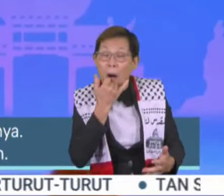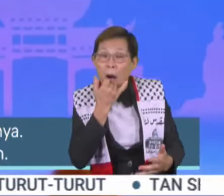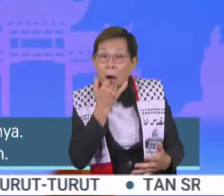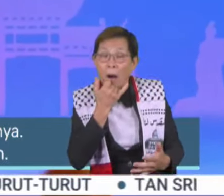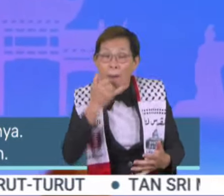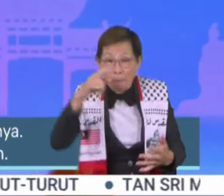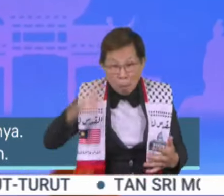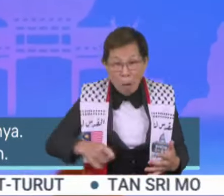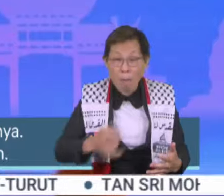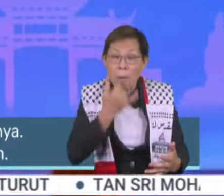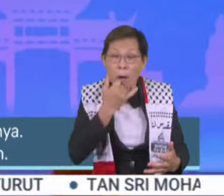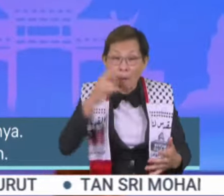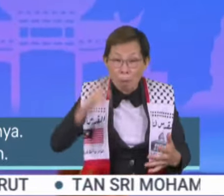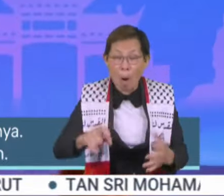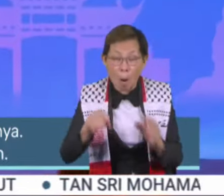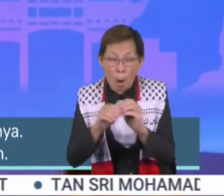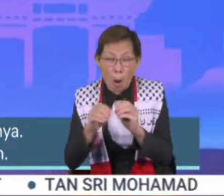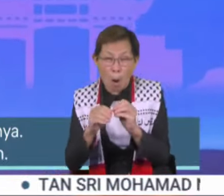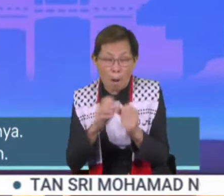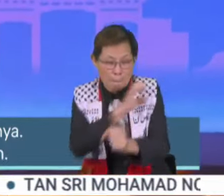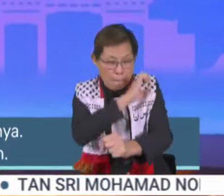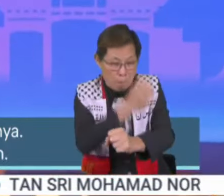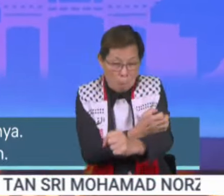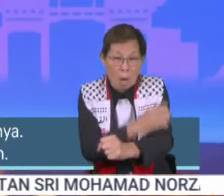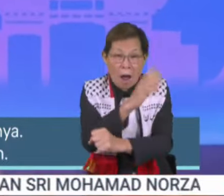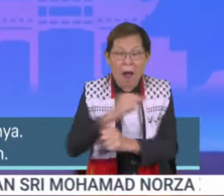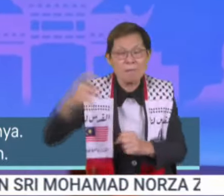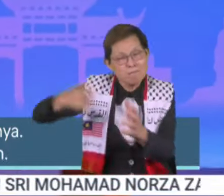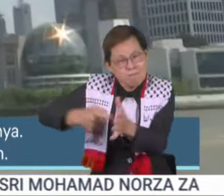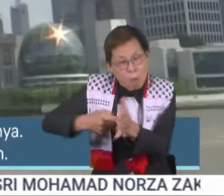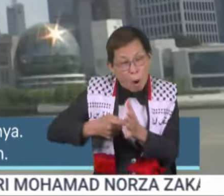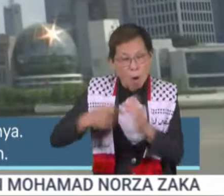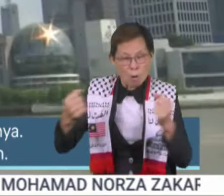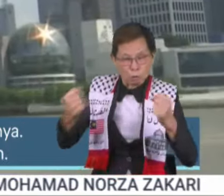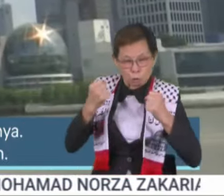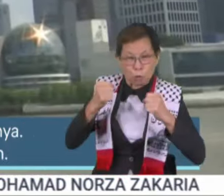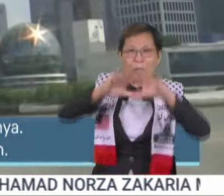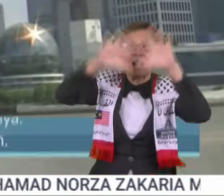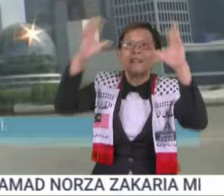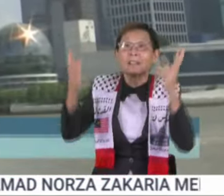national effort. It demands strong international collaboration.